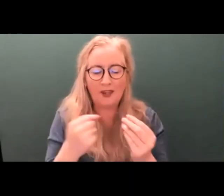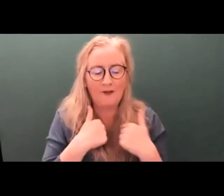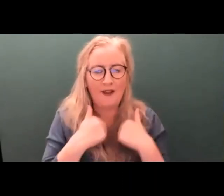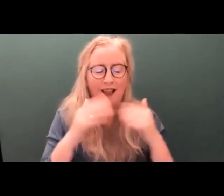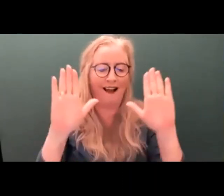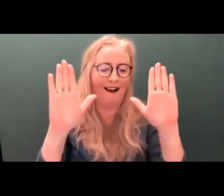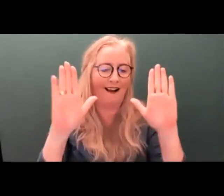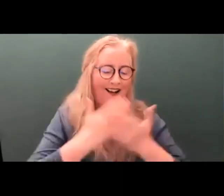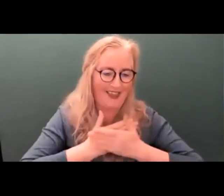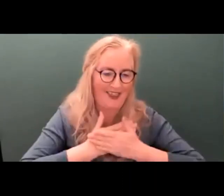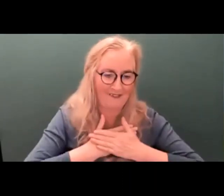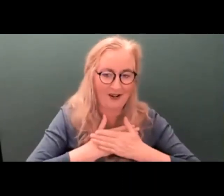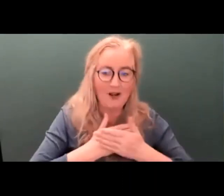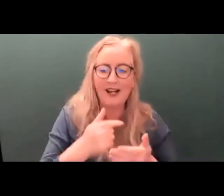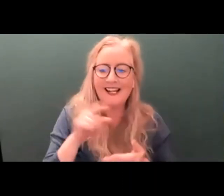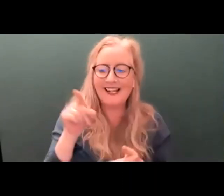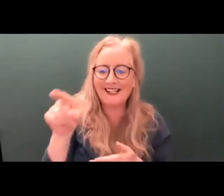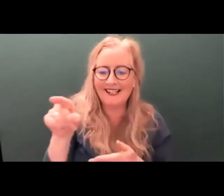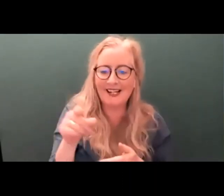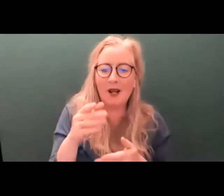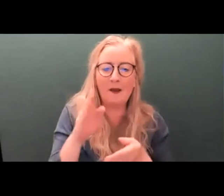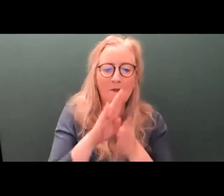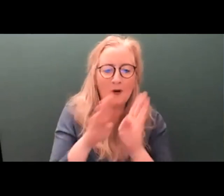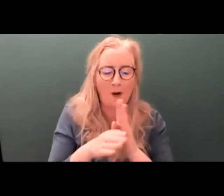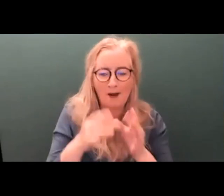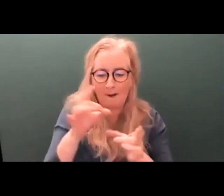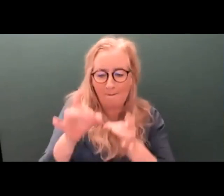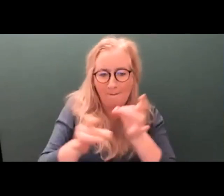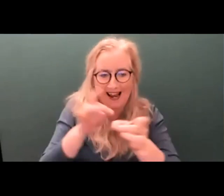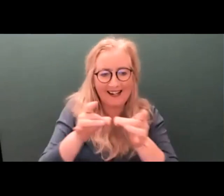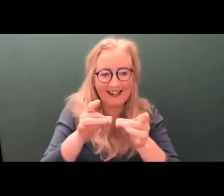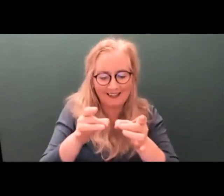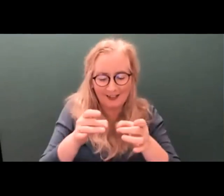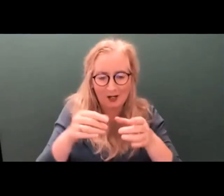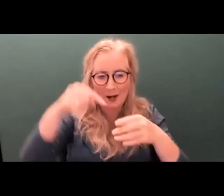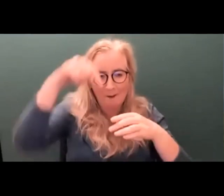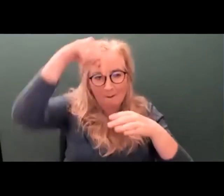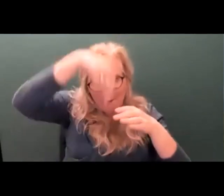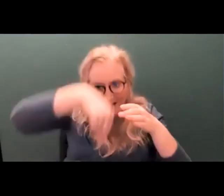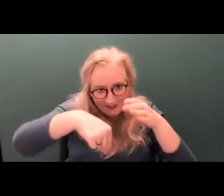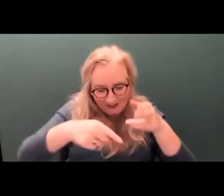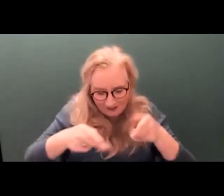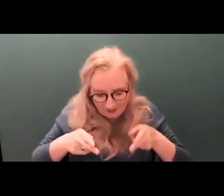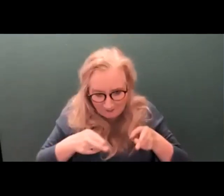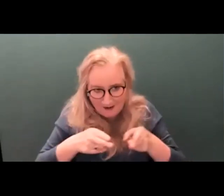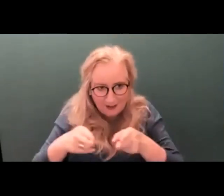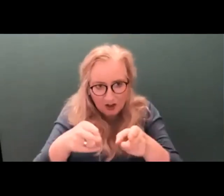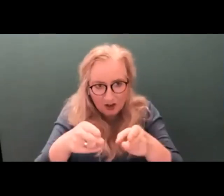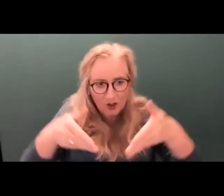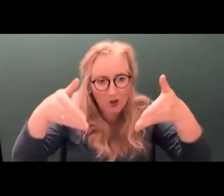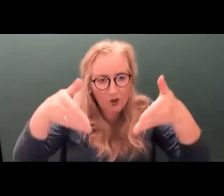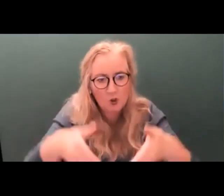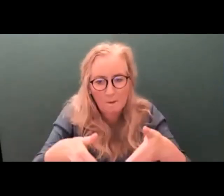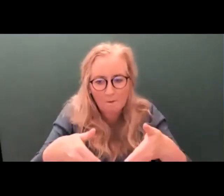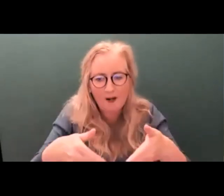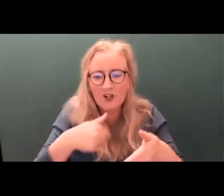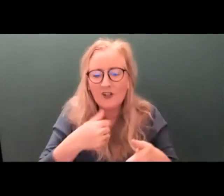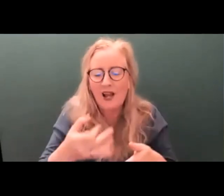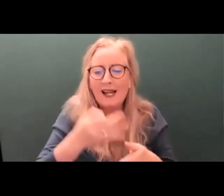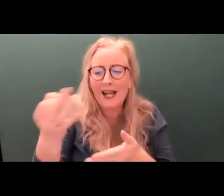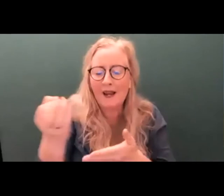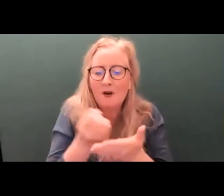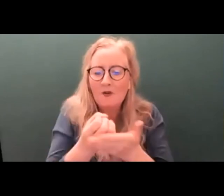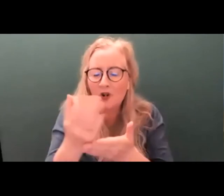We got him to make a passage tomb with his own hands. We told him a story. I'm a story writer. So I brought him back